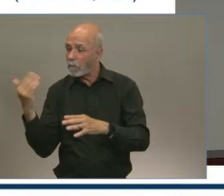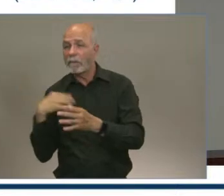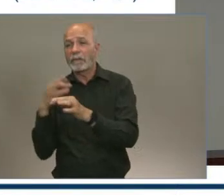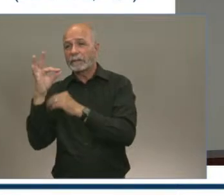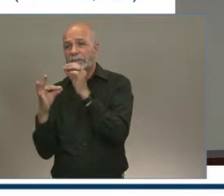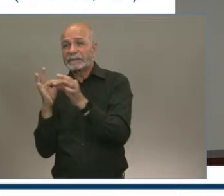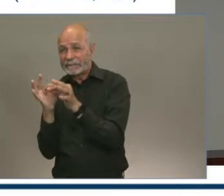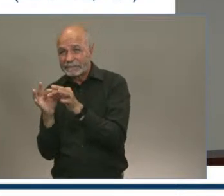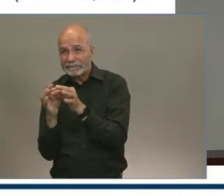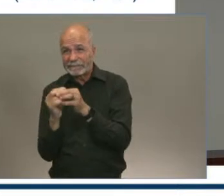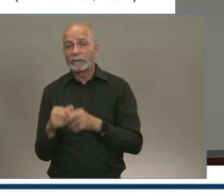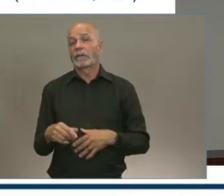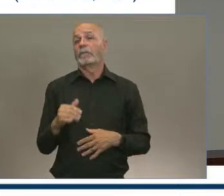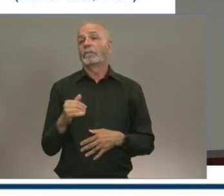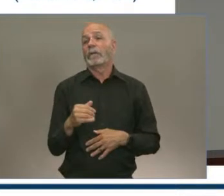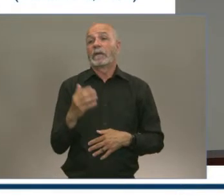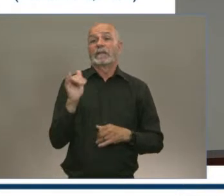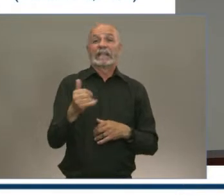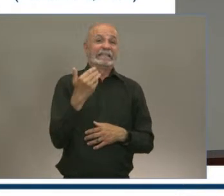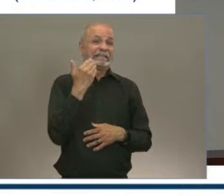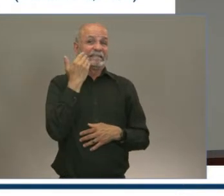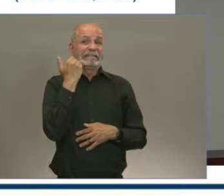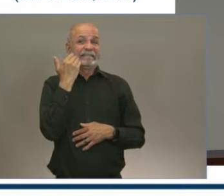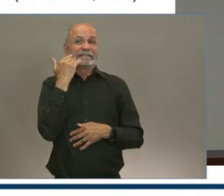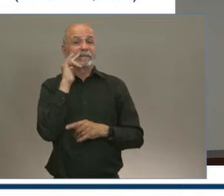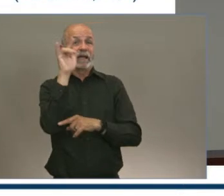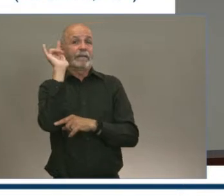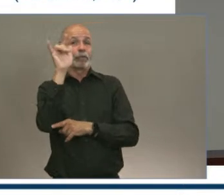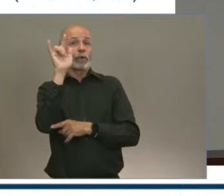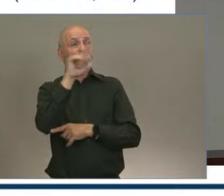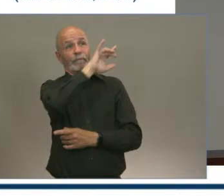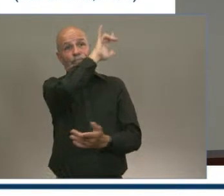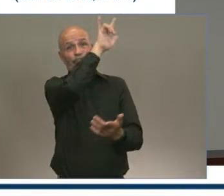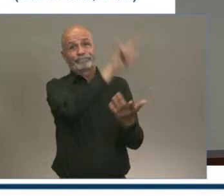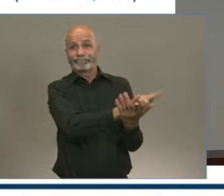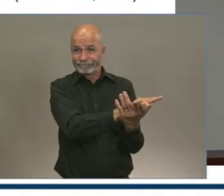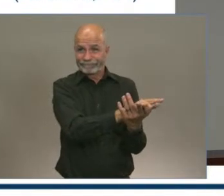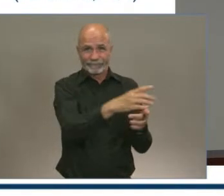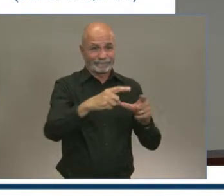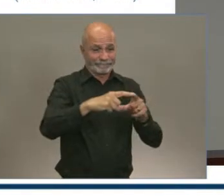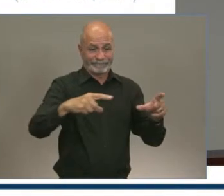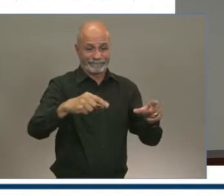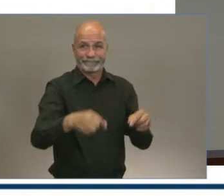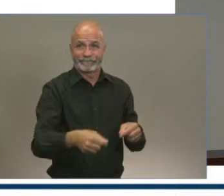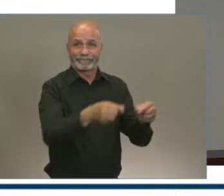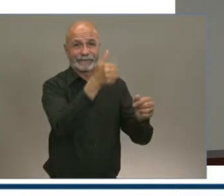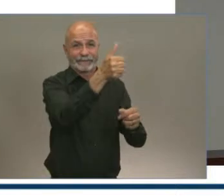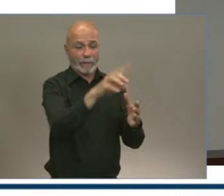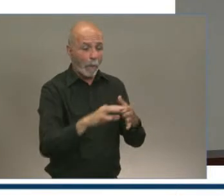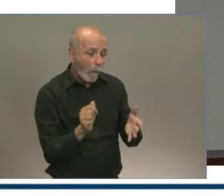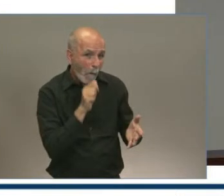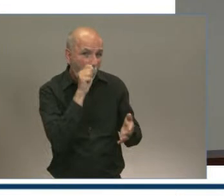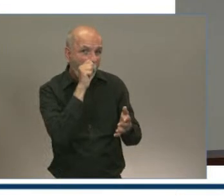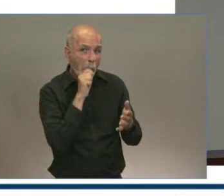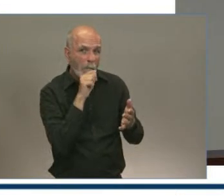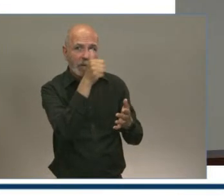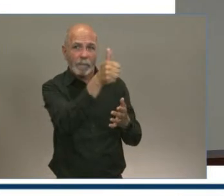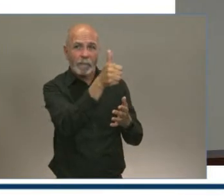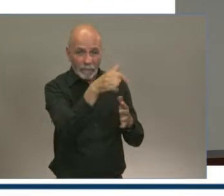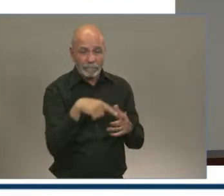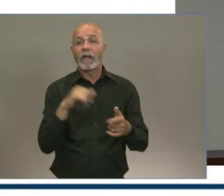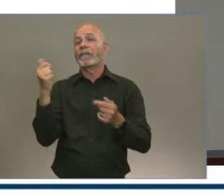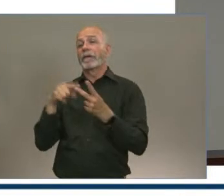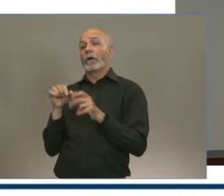started testing domestic passengers at the Halifax airport. Mobile testing units have been used around the province, and in partnership